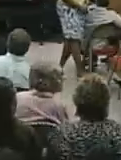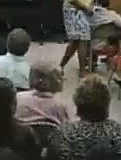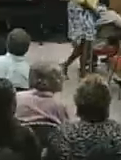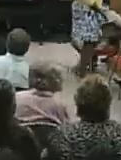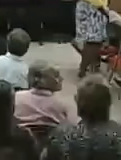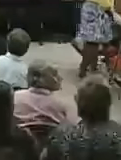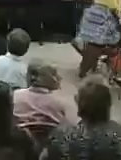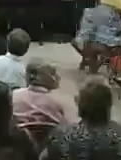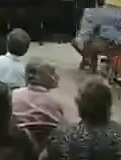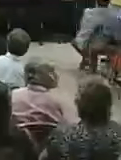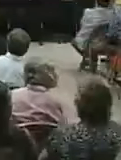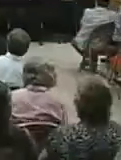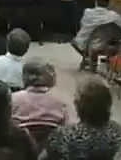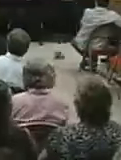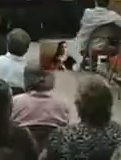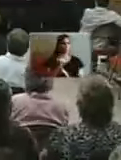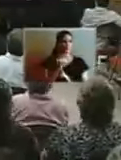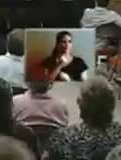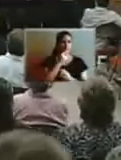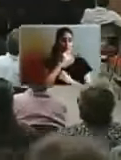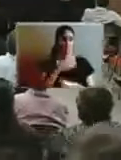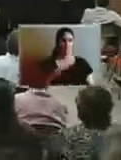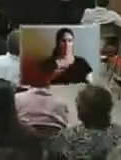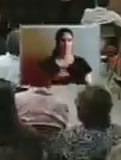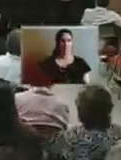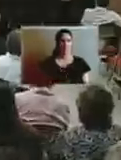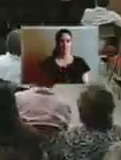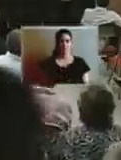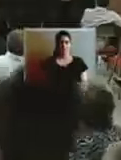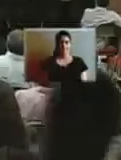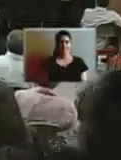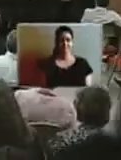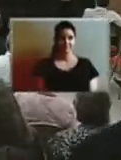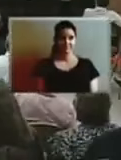for our traditional moment of silence.